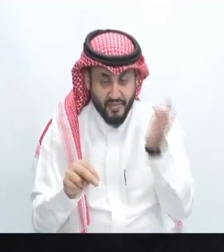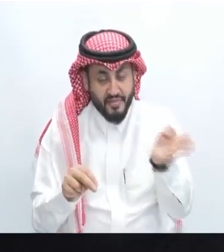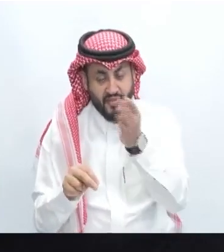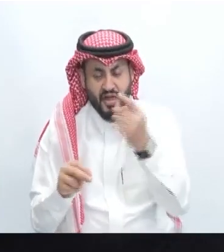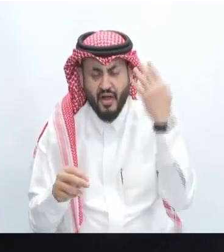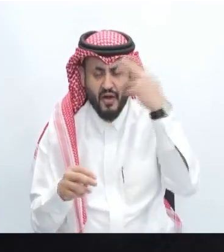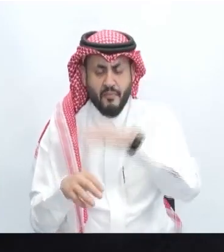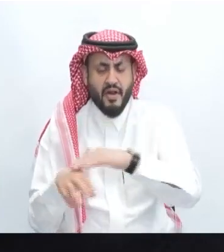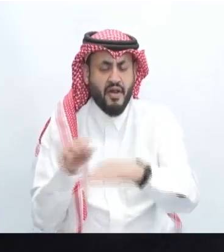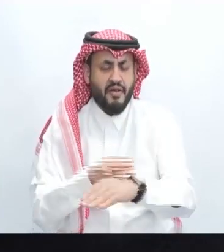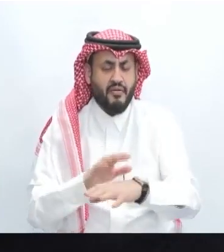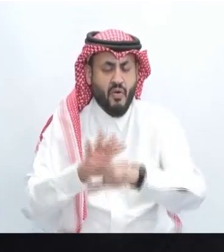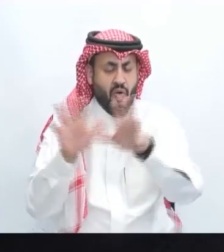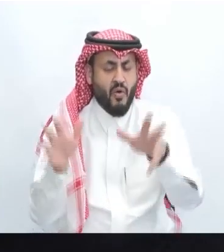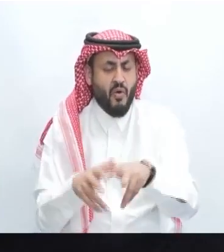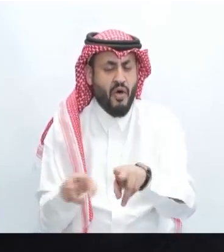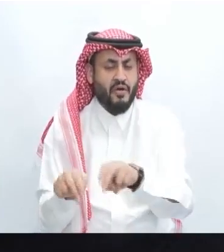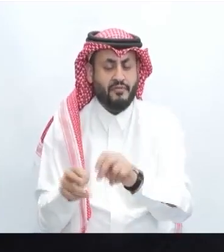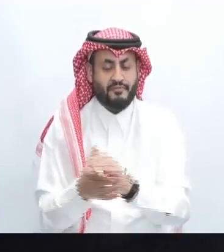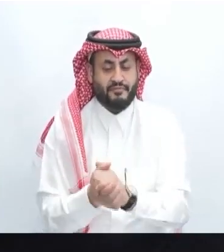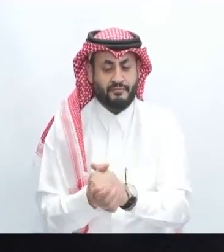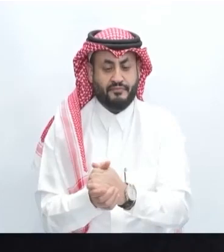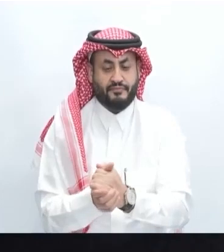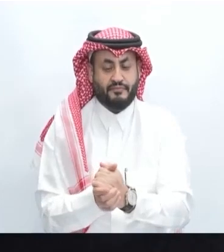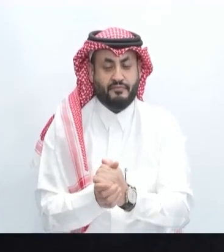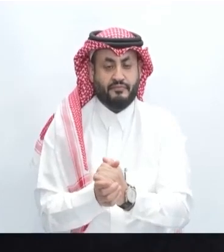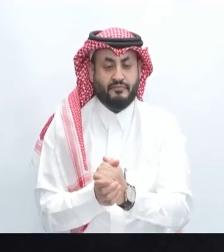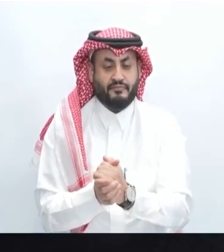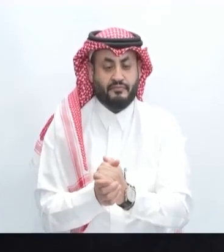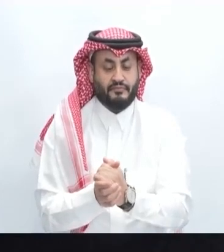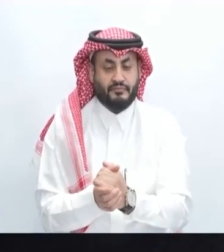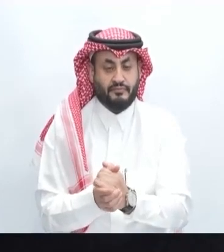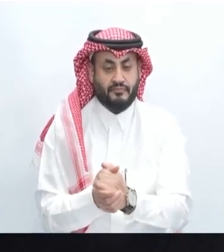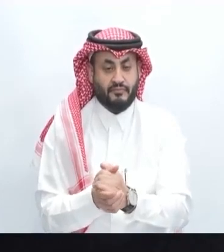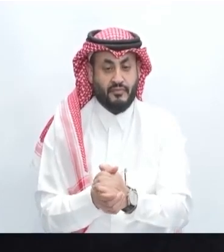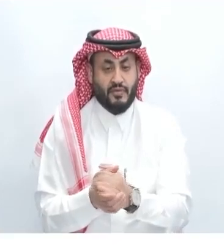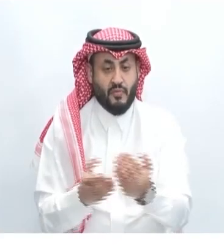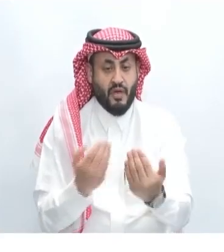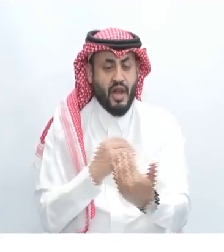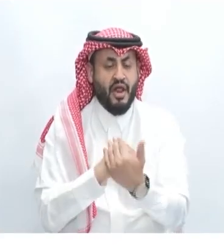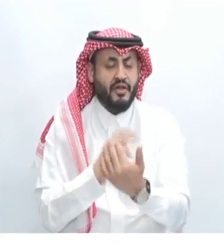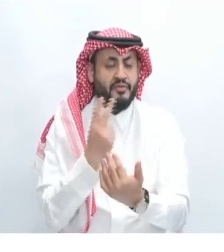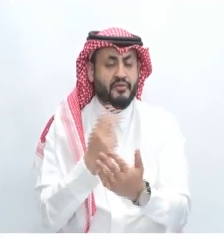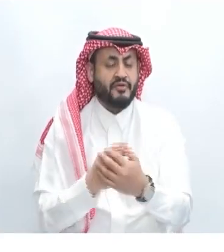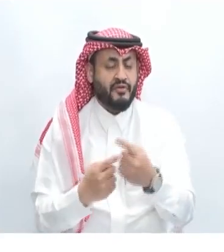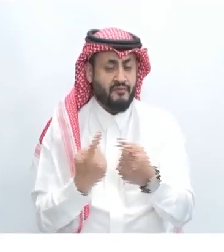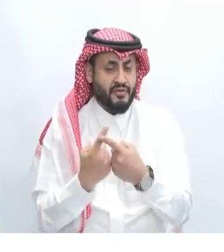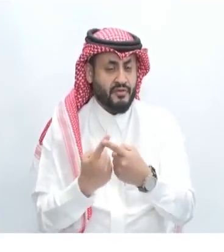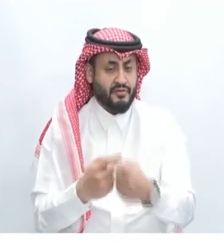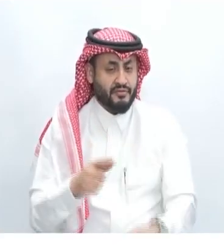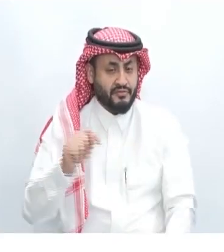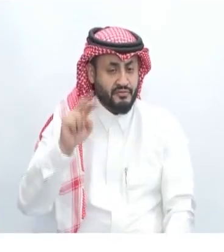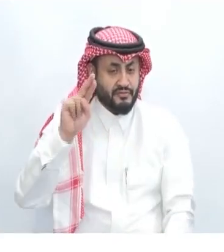do we call the body part of each of animal. So we learn now what is the trunk for an